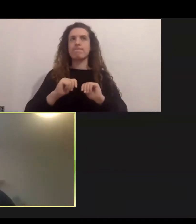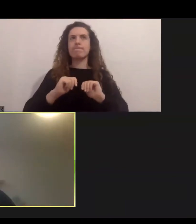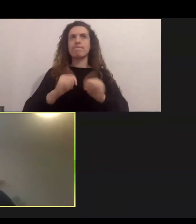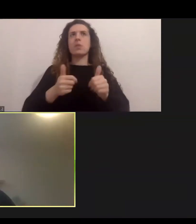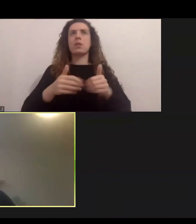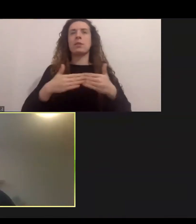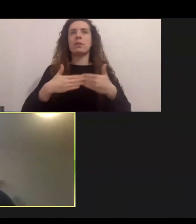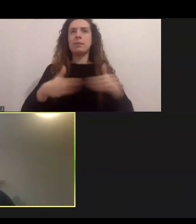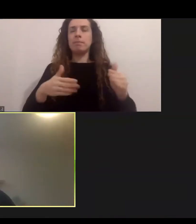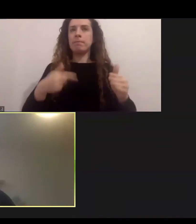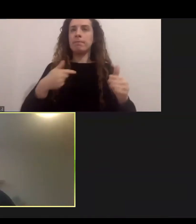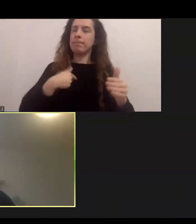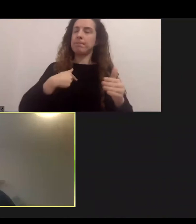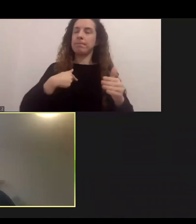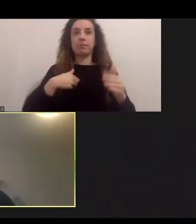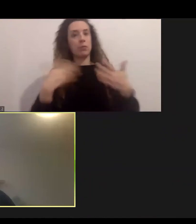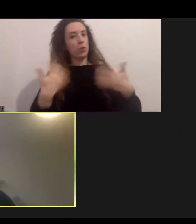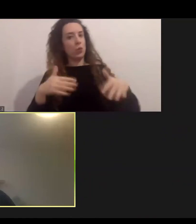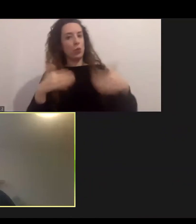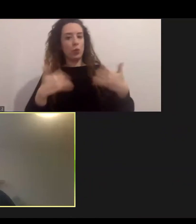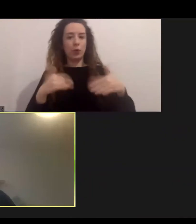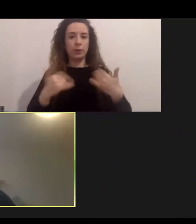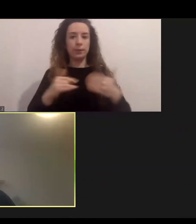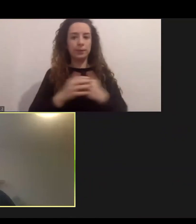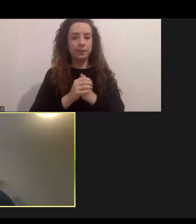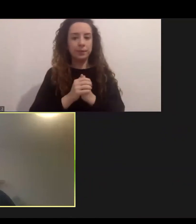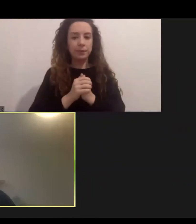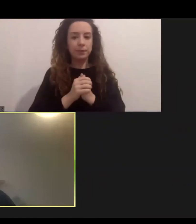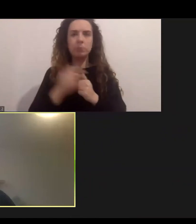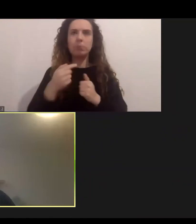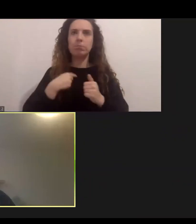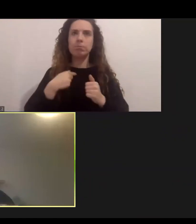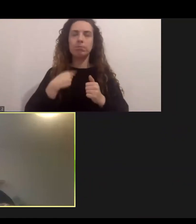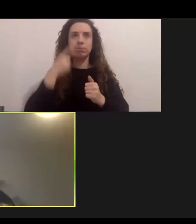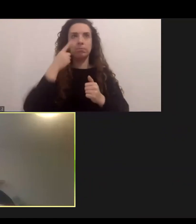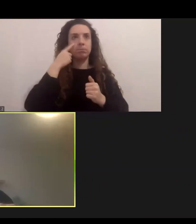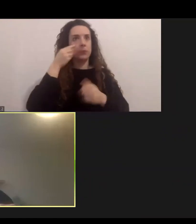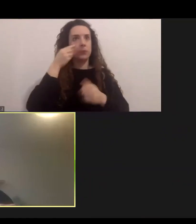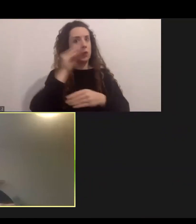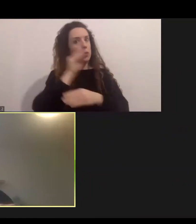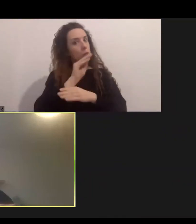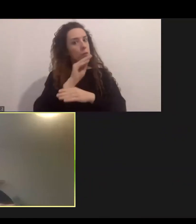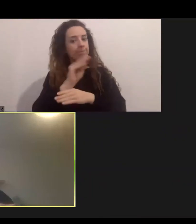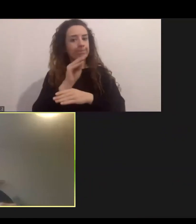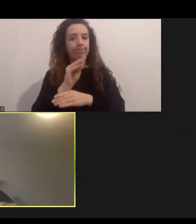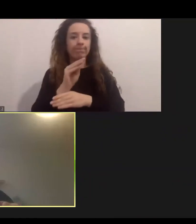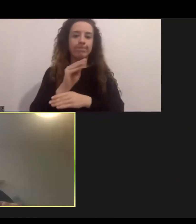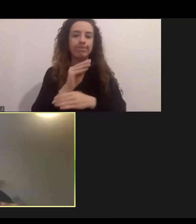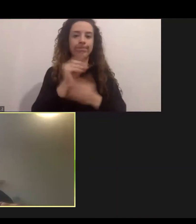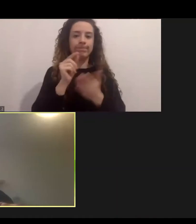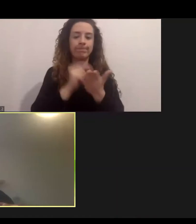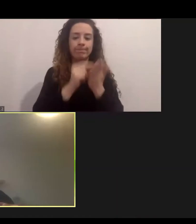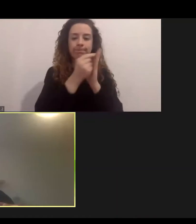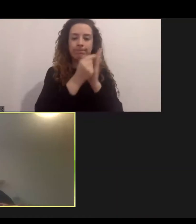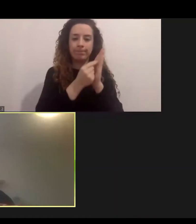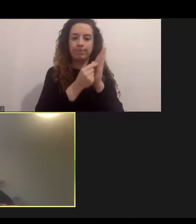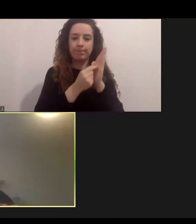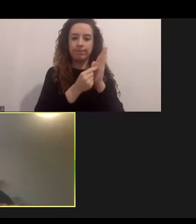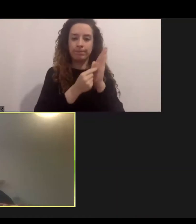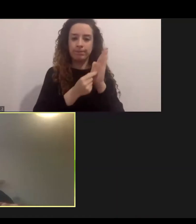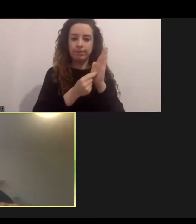input, which is very useful. It is based on a pinyin